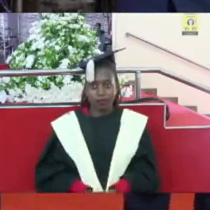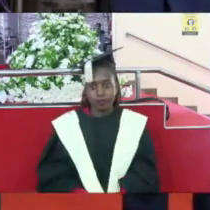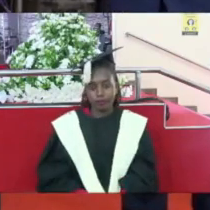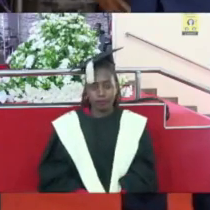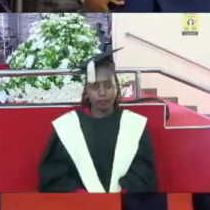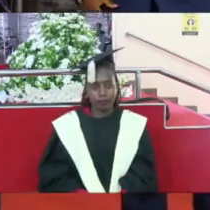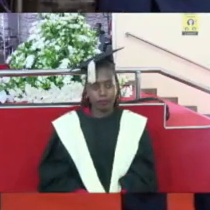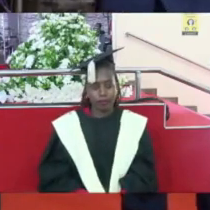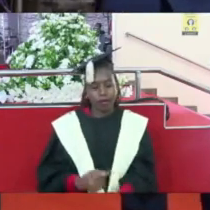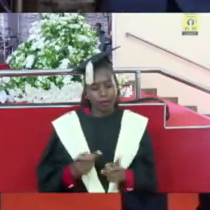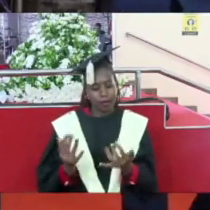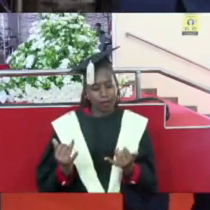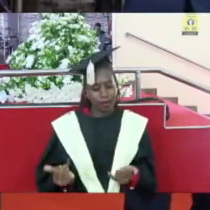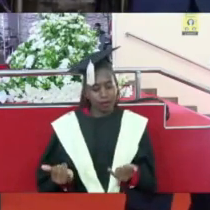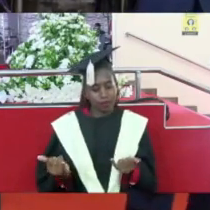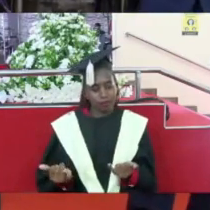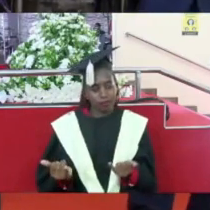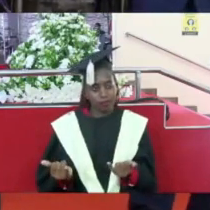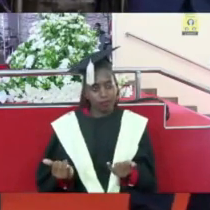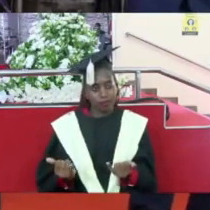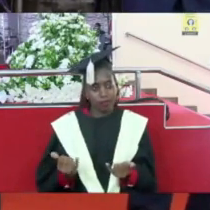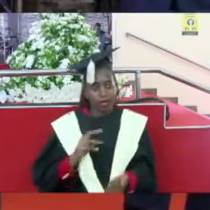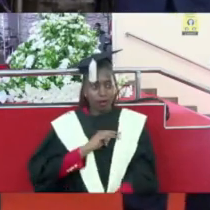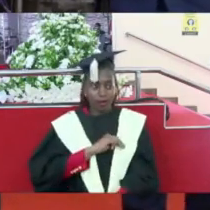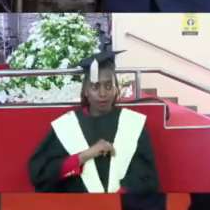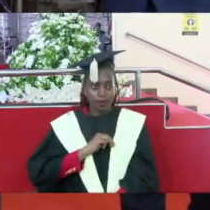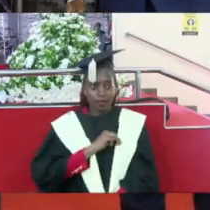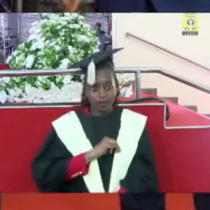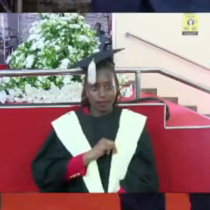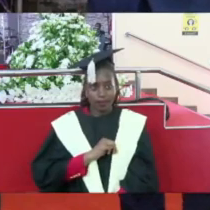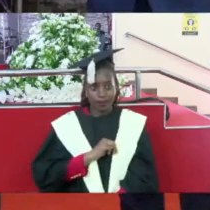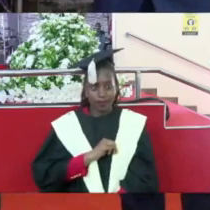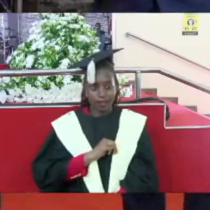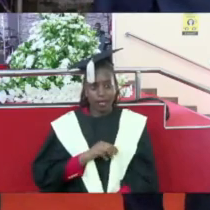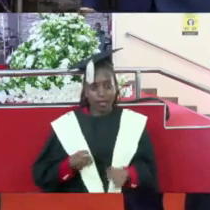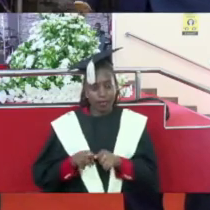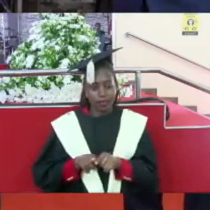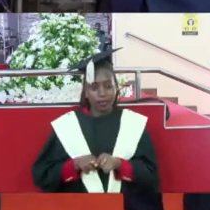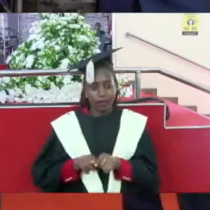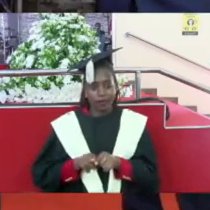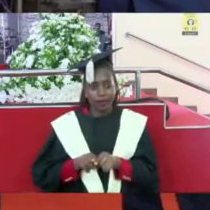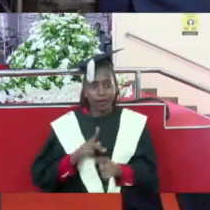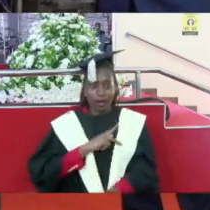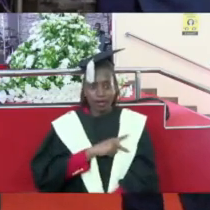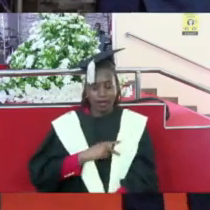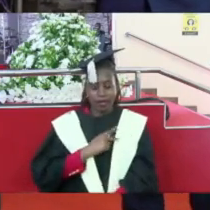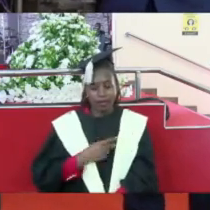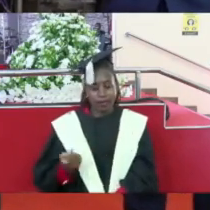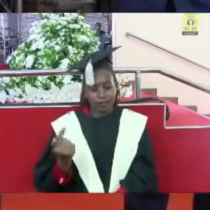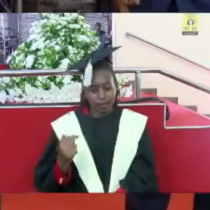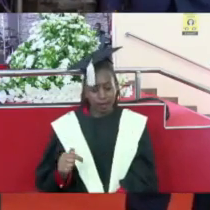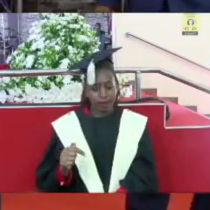But this time, mercy, loving kindness won't come